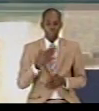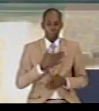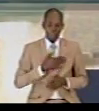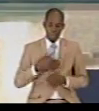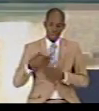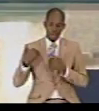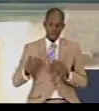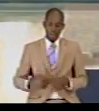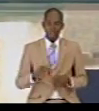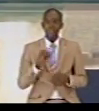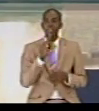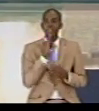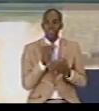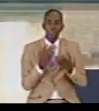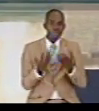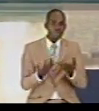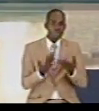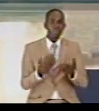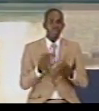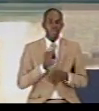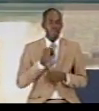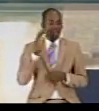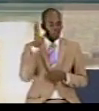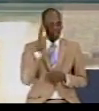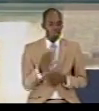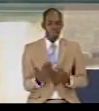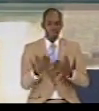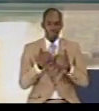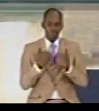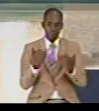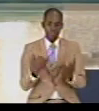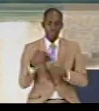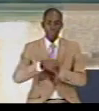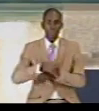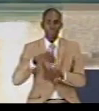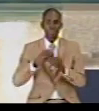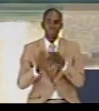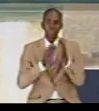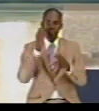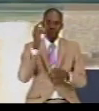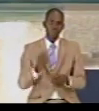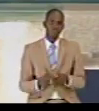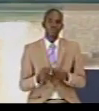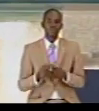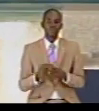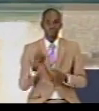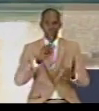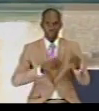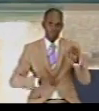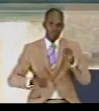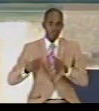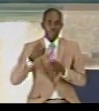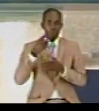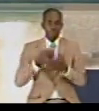for, I will have tonight in Jesus' name. Say that for yourself.